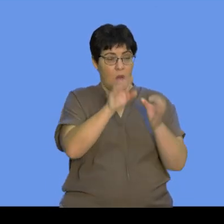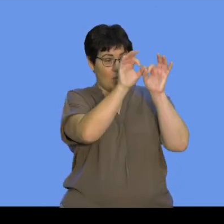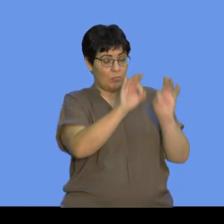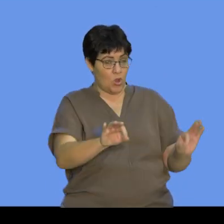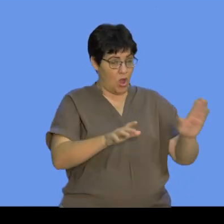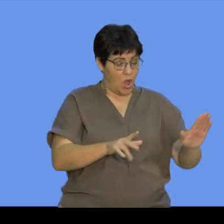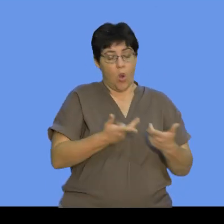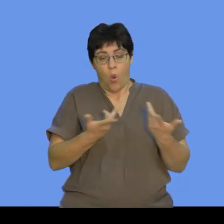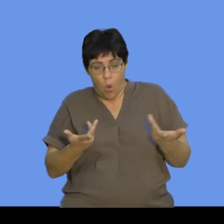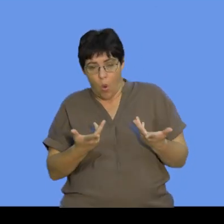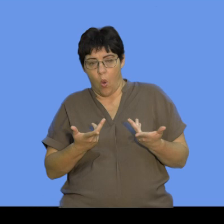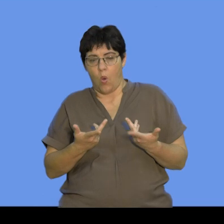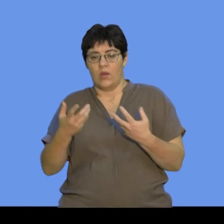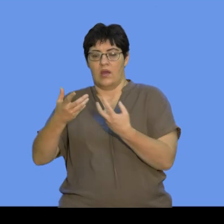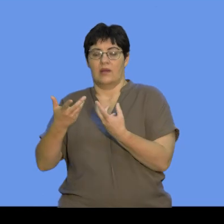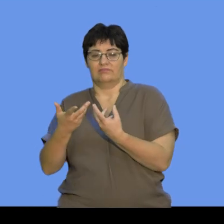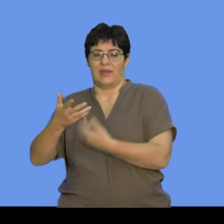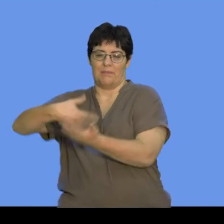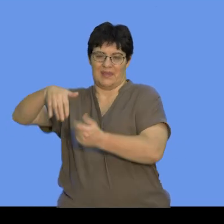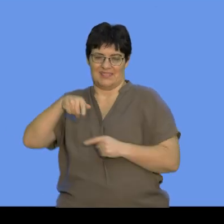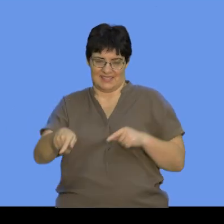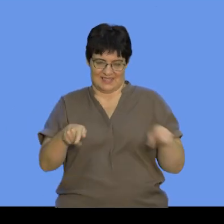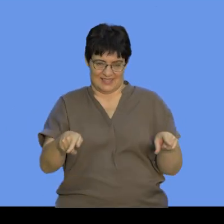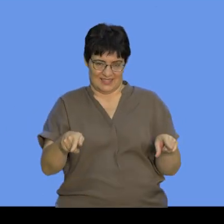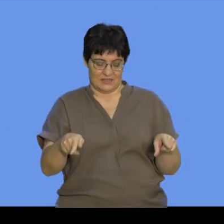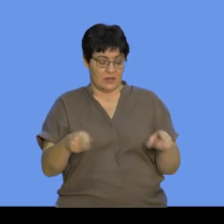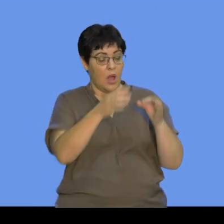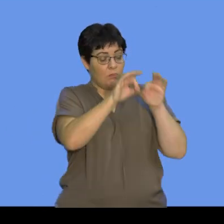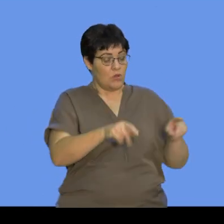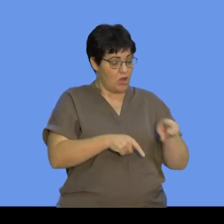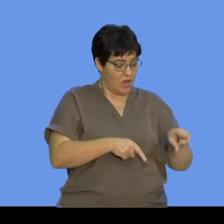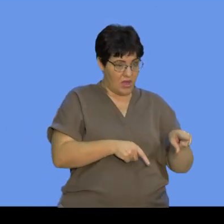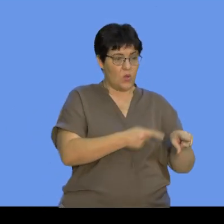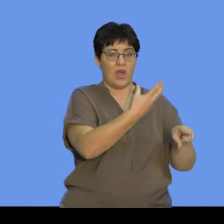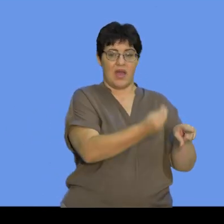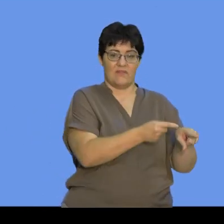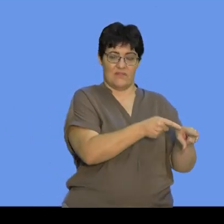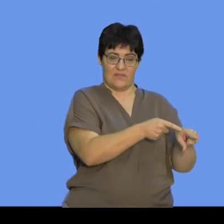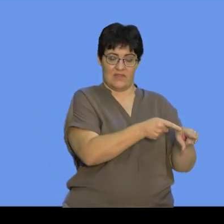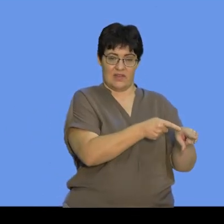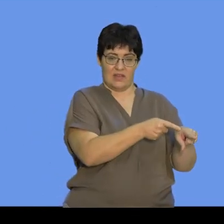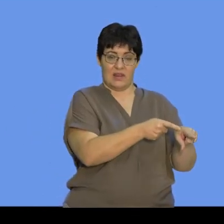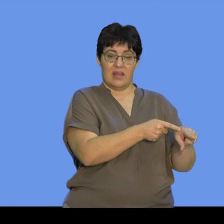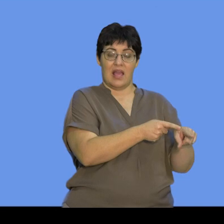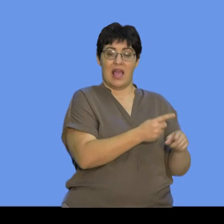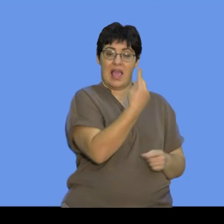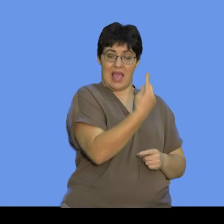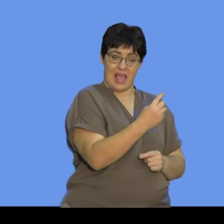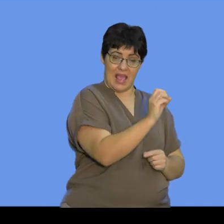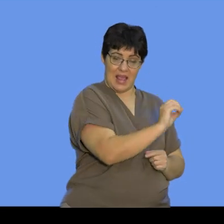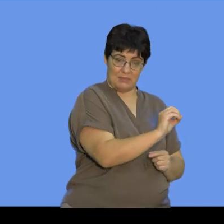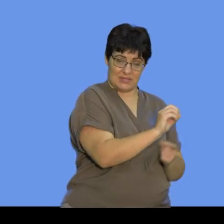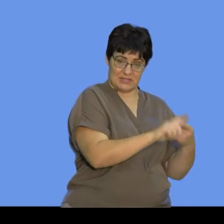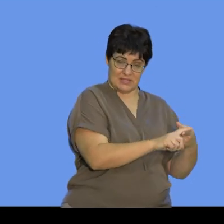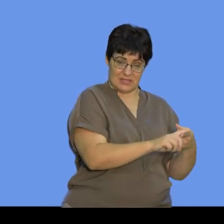impure substances. And then under pure substances, we can either have a substance being an element or a substance